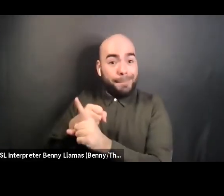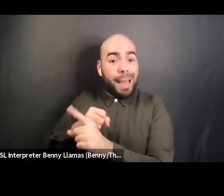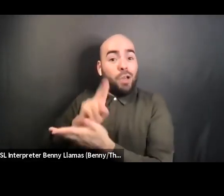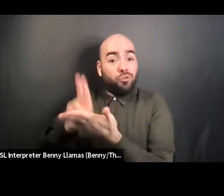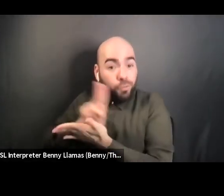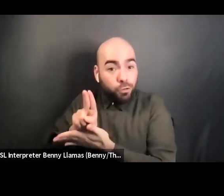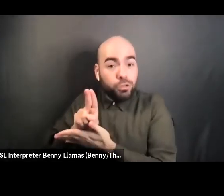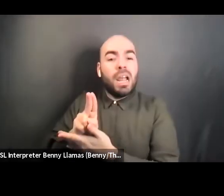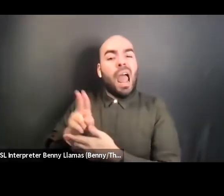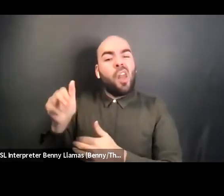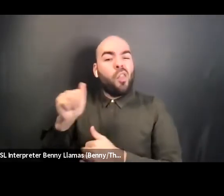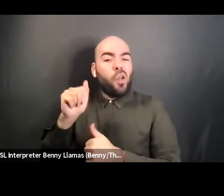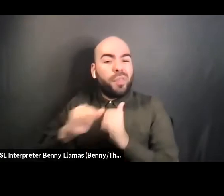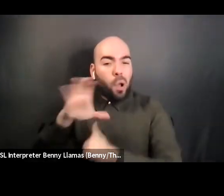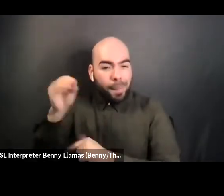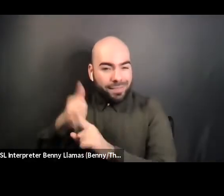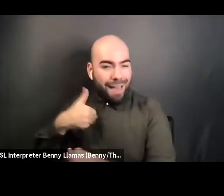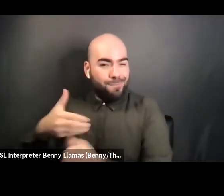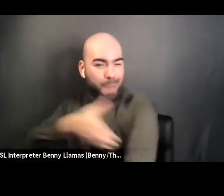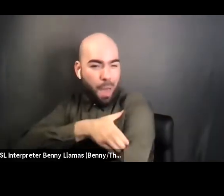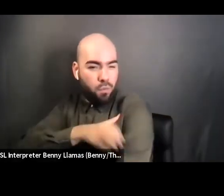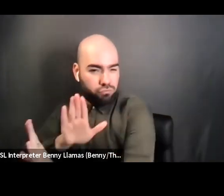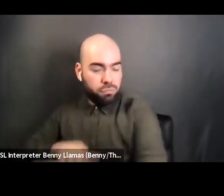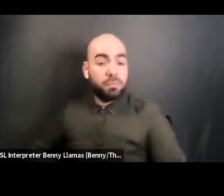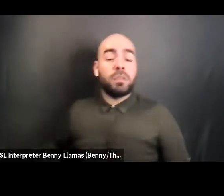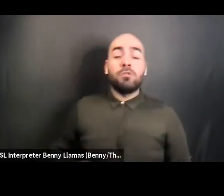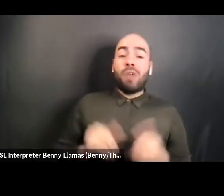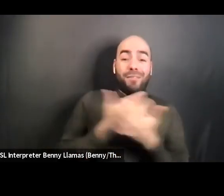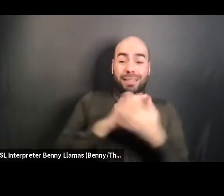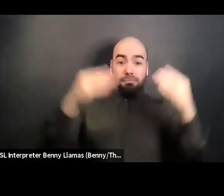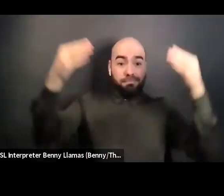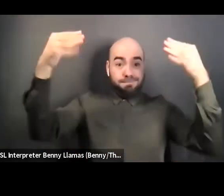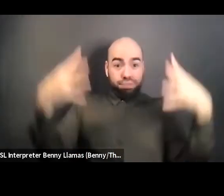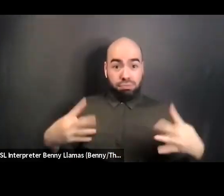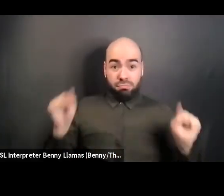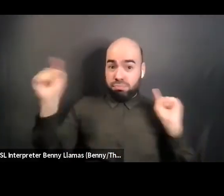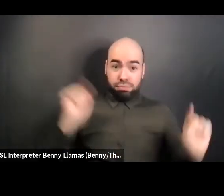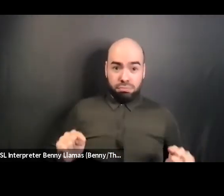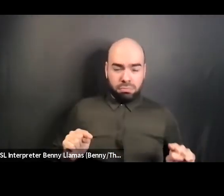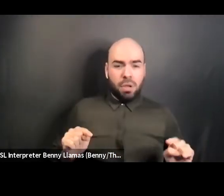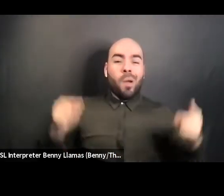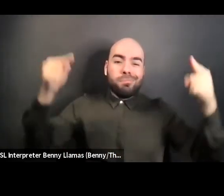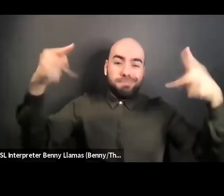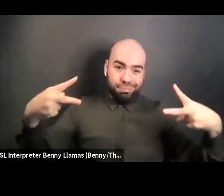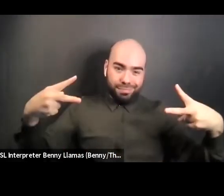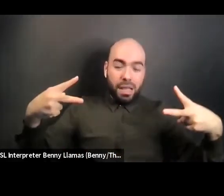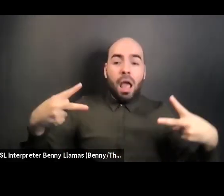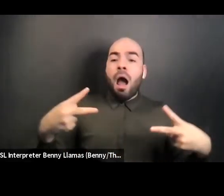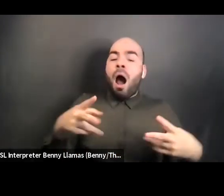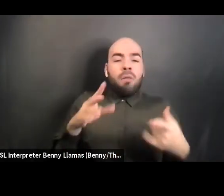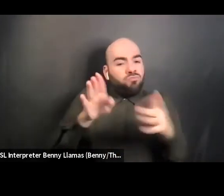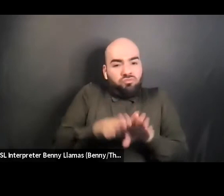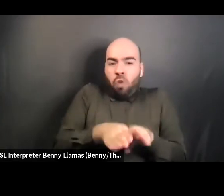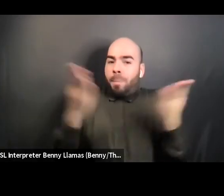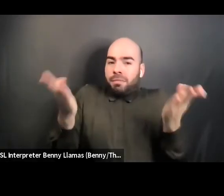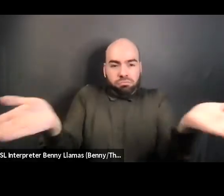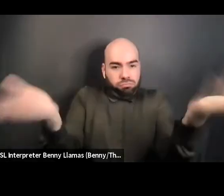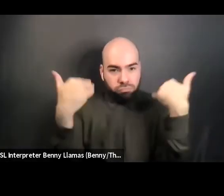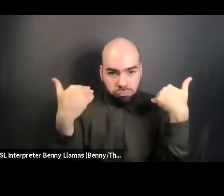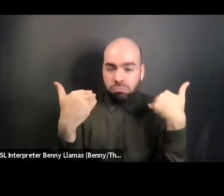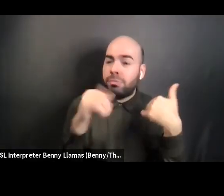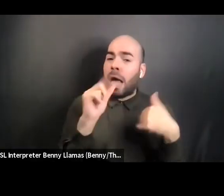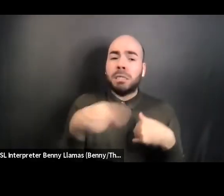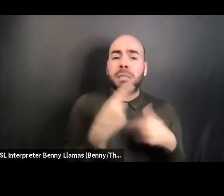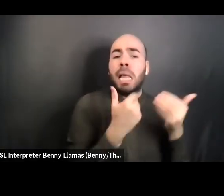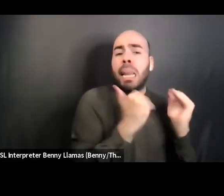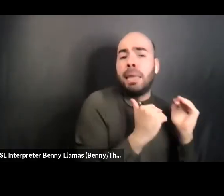all of those sessions that I just told you about, they are open for everyone. They are not affinity spaces. We would really, really love to see all of